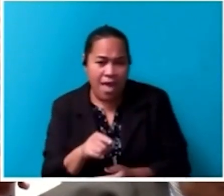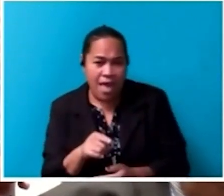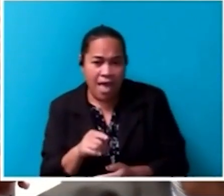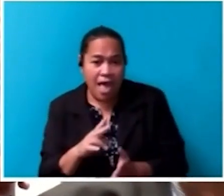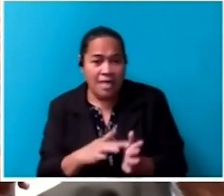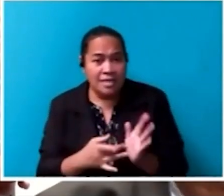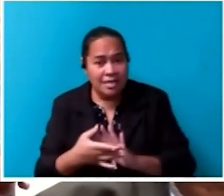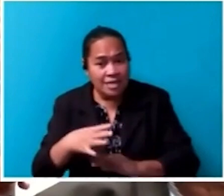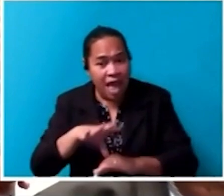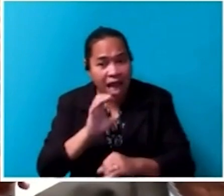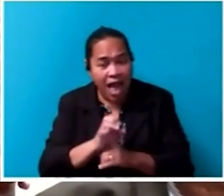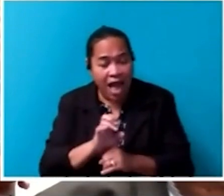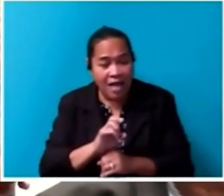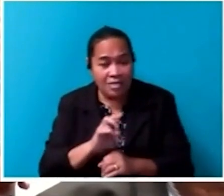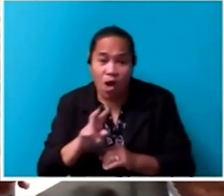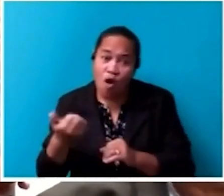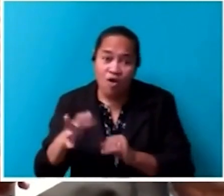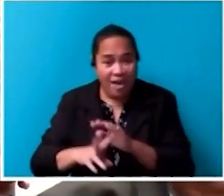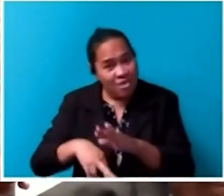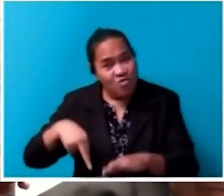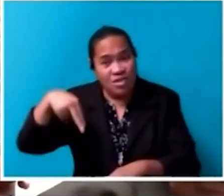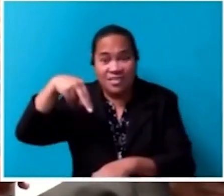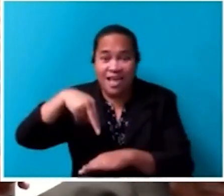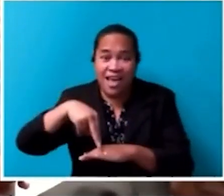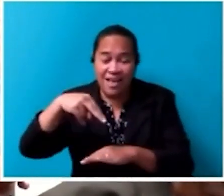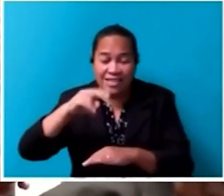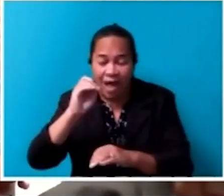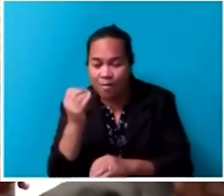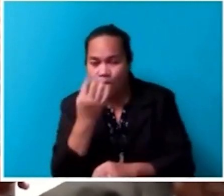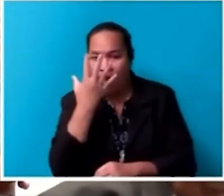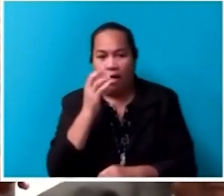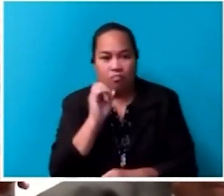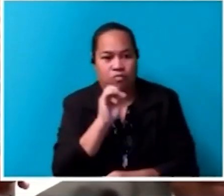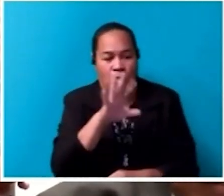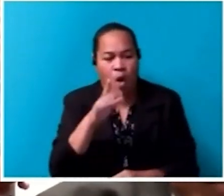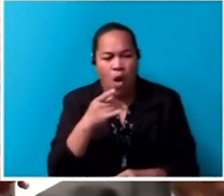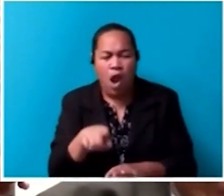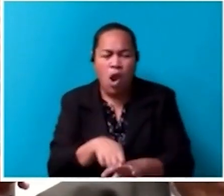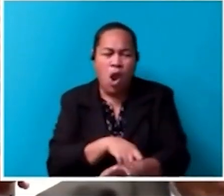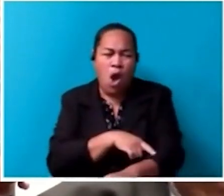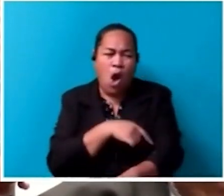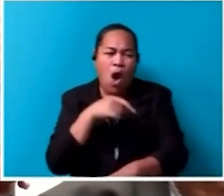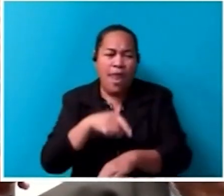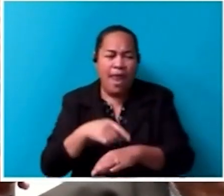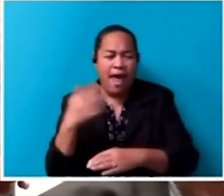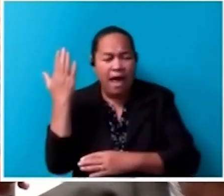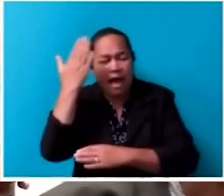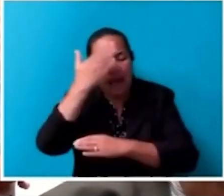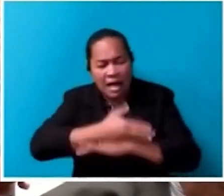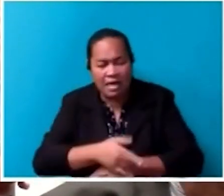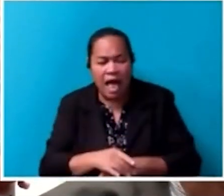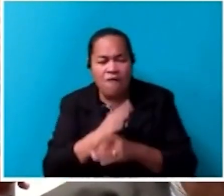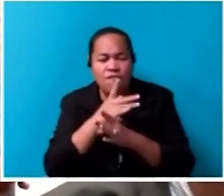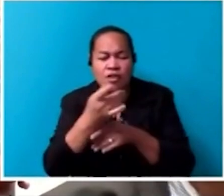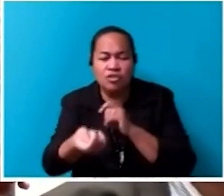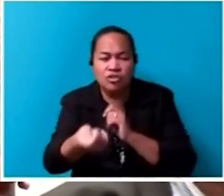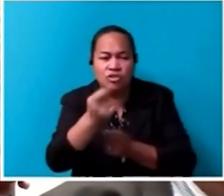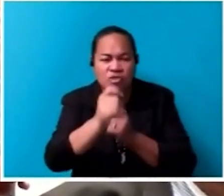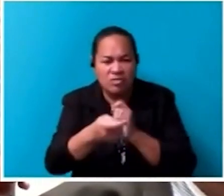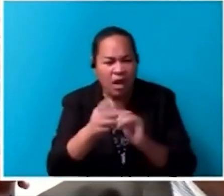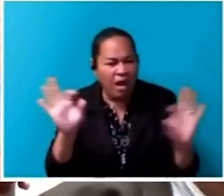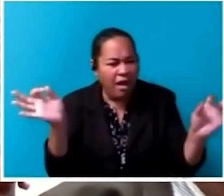risen Christ appears to his disciples. After a long night of fishing, catching nothing, Jesus